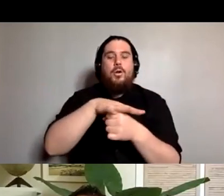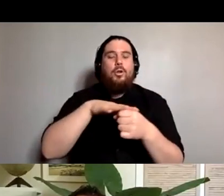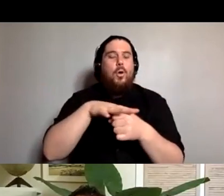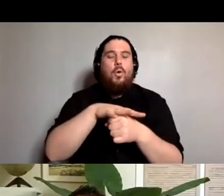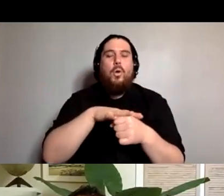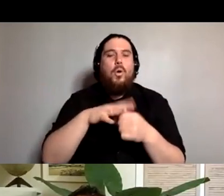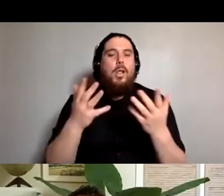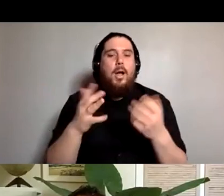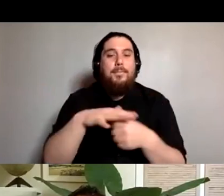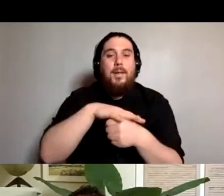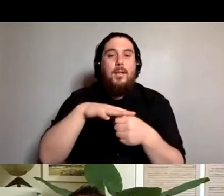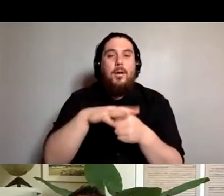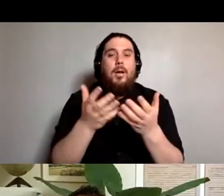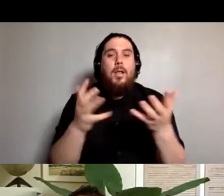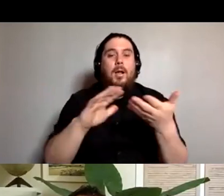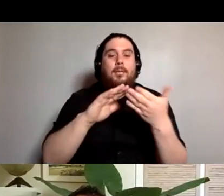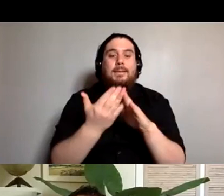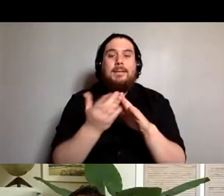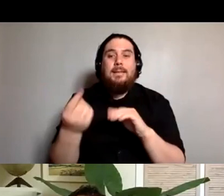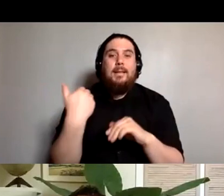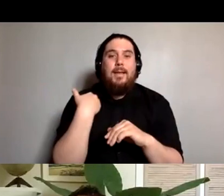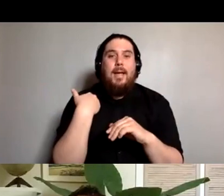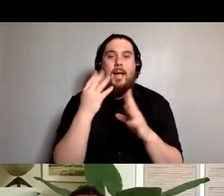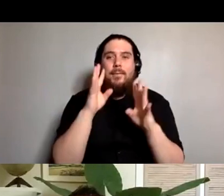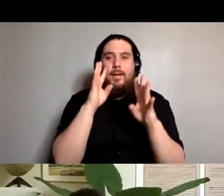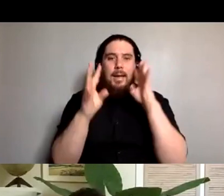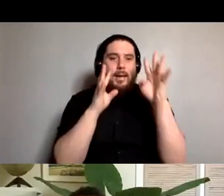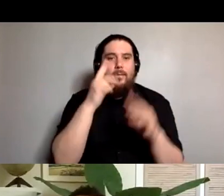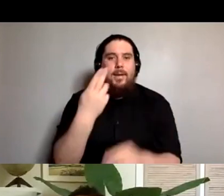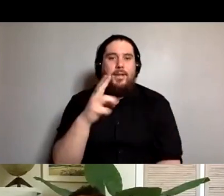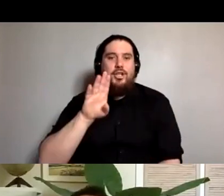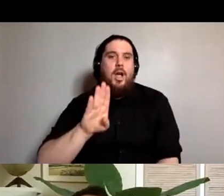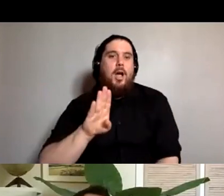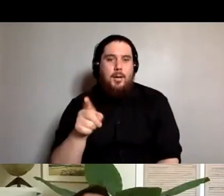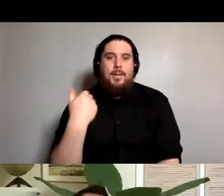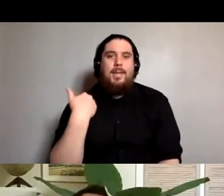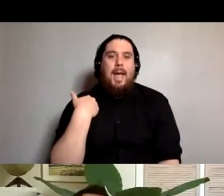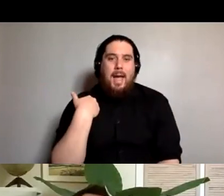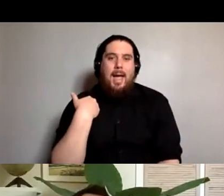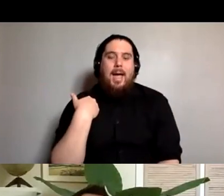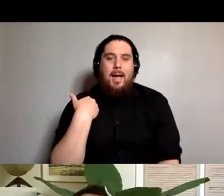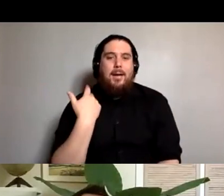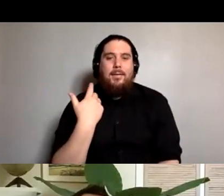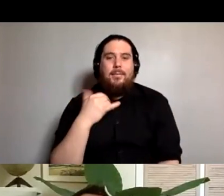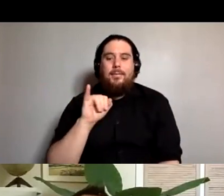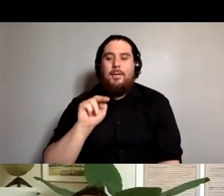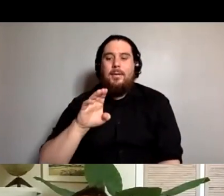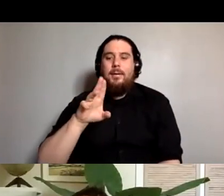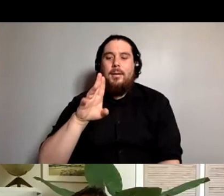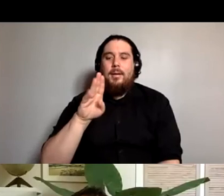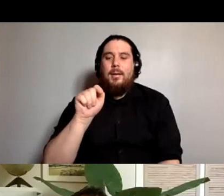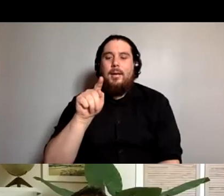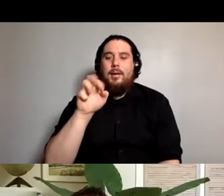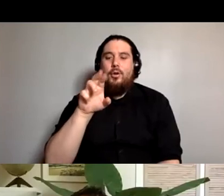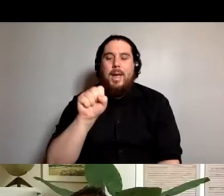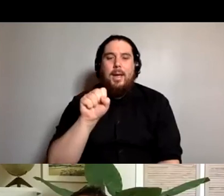a lot of the cities now have these innovation hubs, right? Incubators, accelerators.